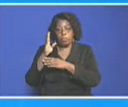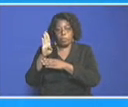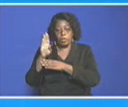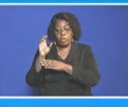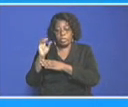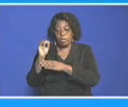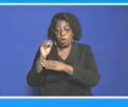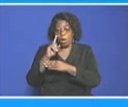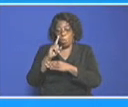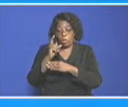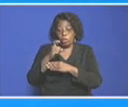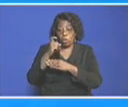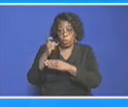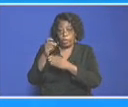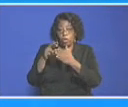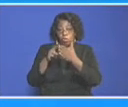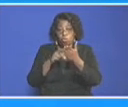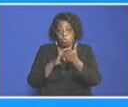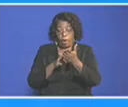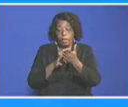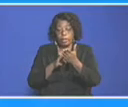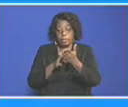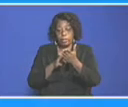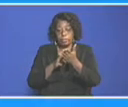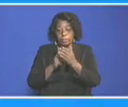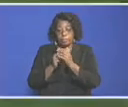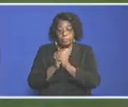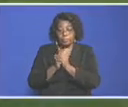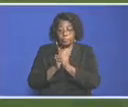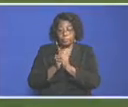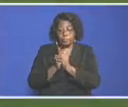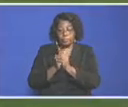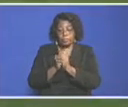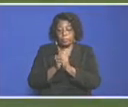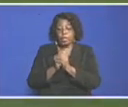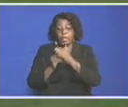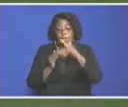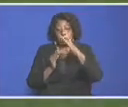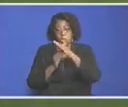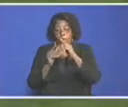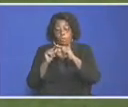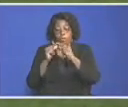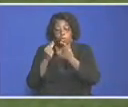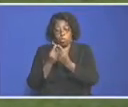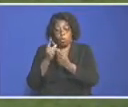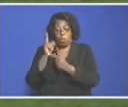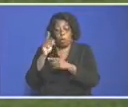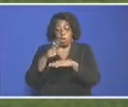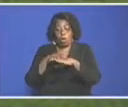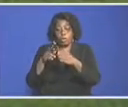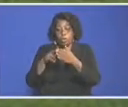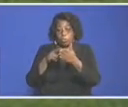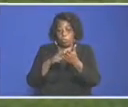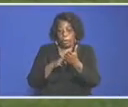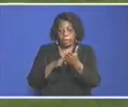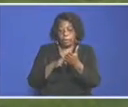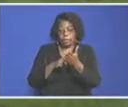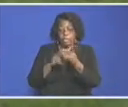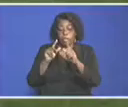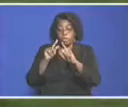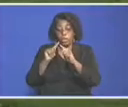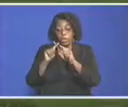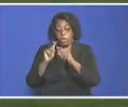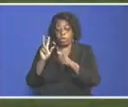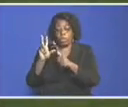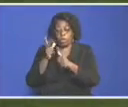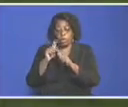0-1 win-loss record. The Cayman Islands grabbed 3 vital points. They sit atop of the group with their 1-0 record in the tournament. The third team in the group is